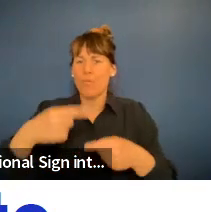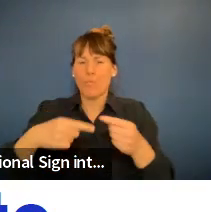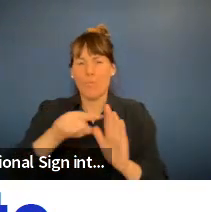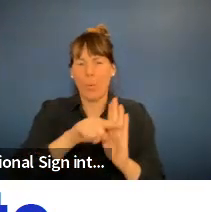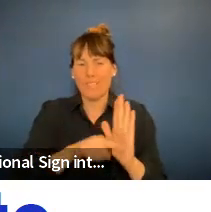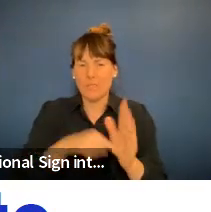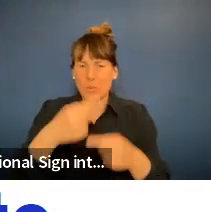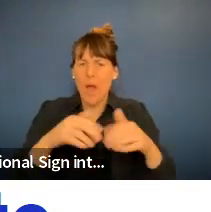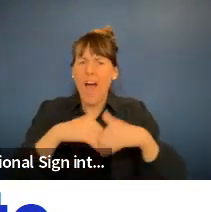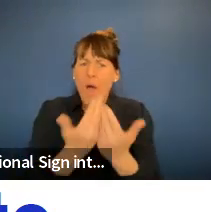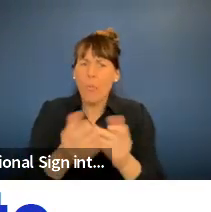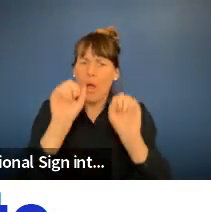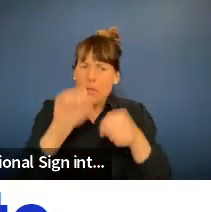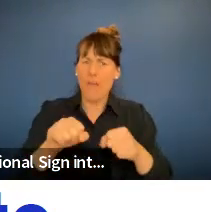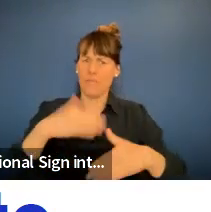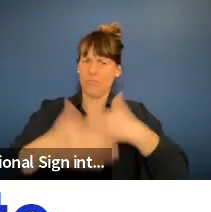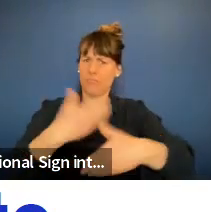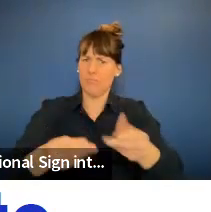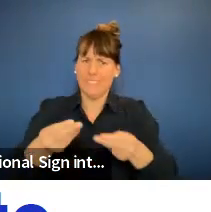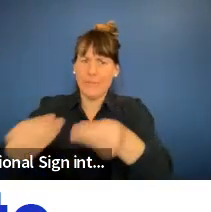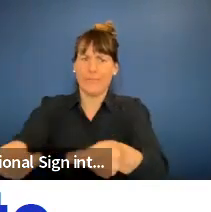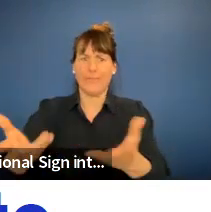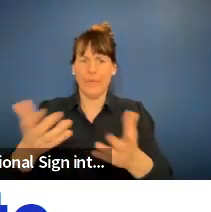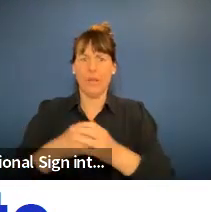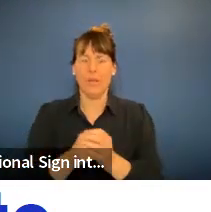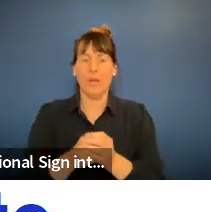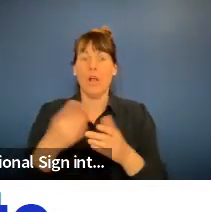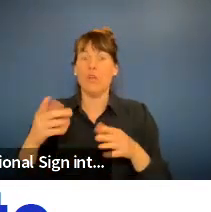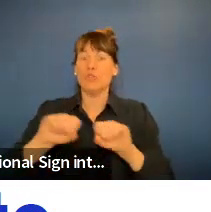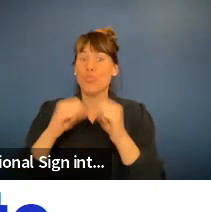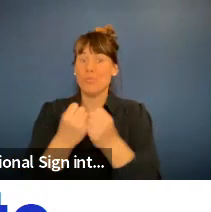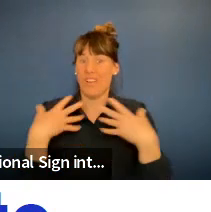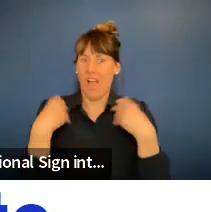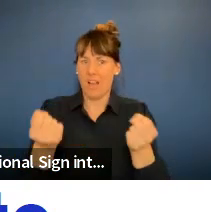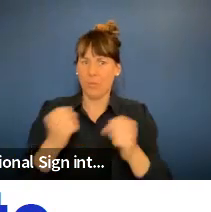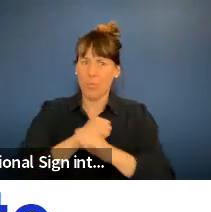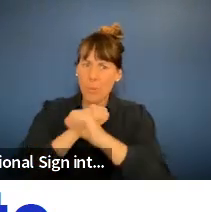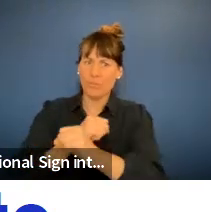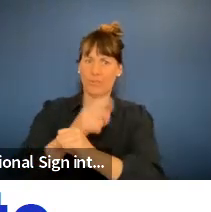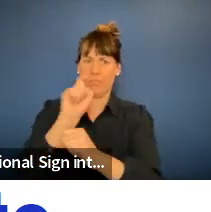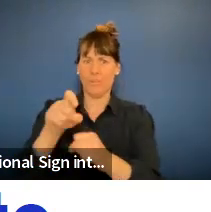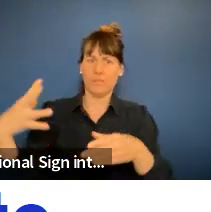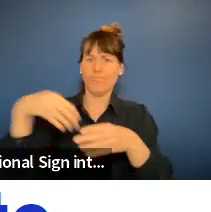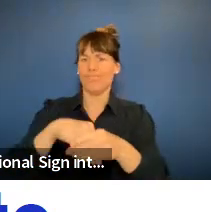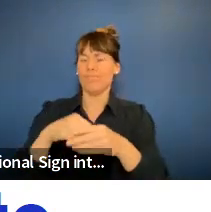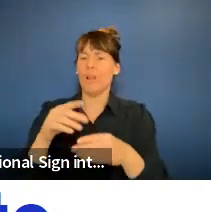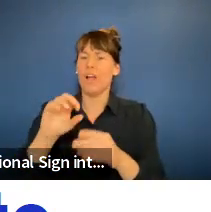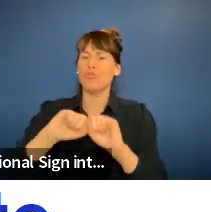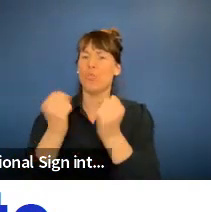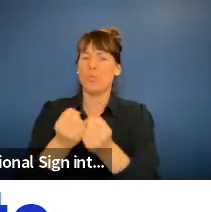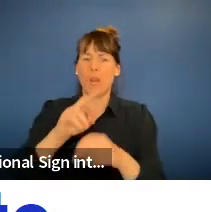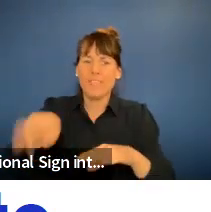systems. And these can be used together with cash transfers as well as other programs. So Satish brought up the importance